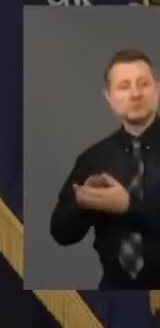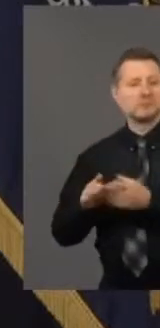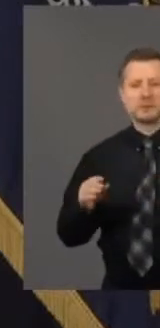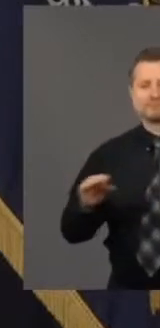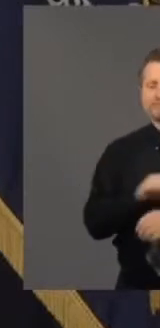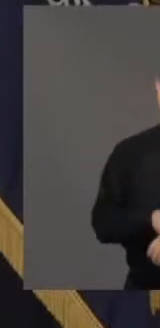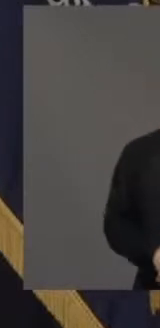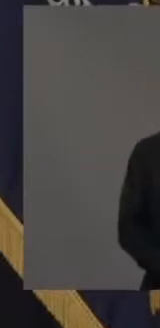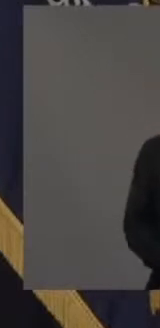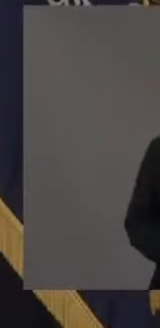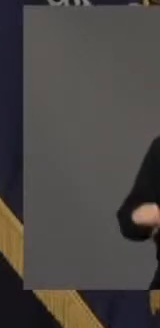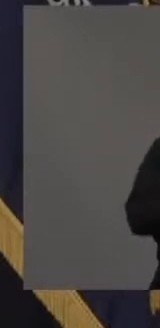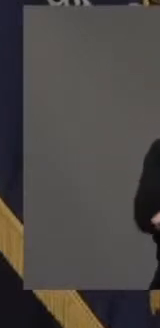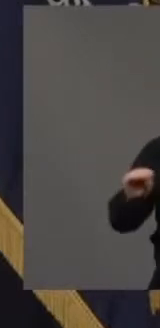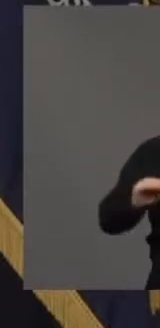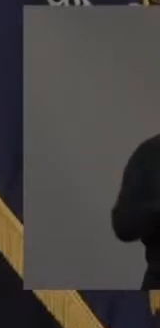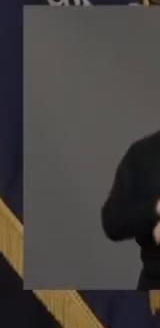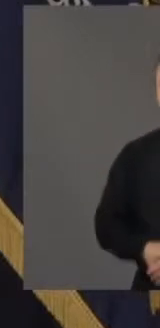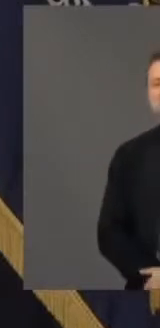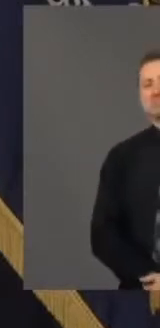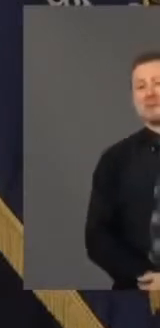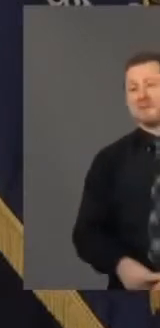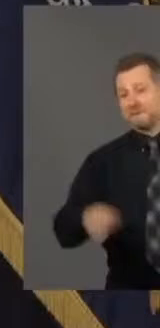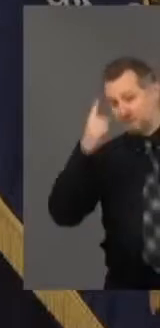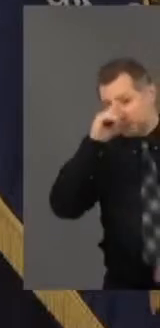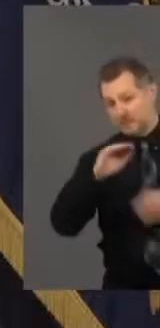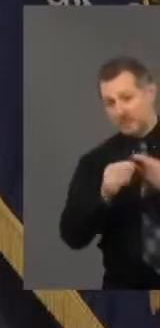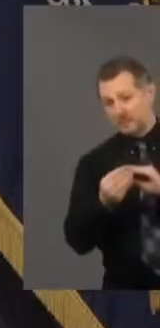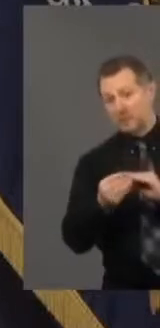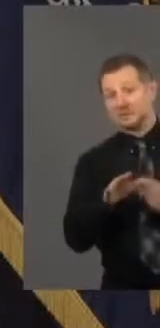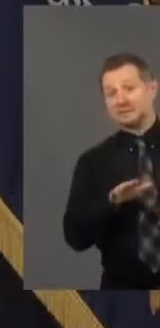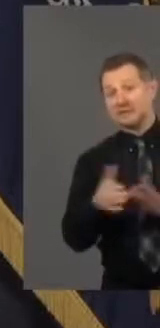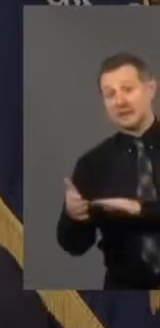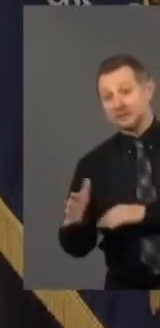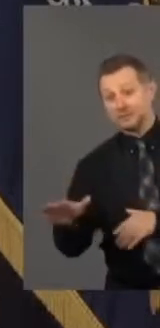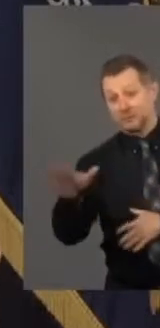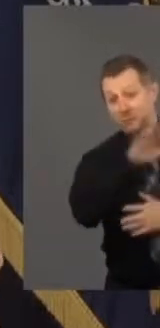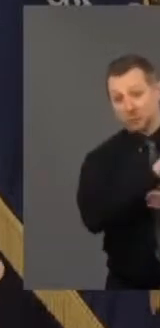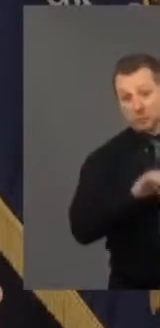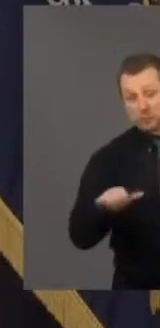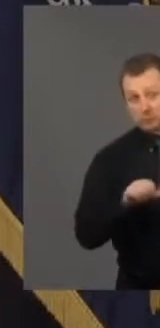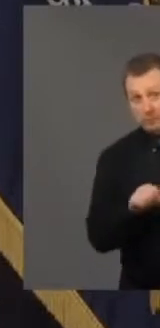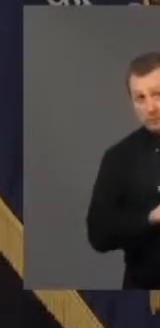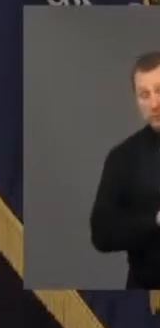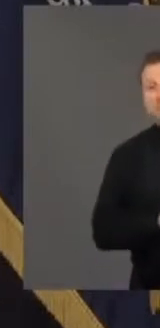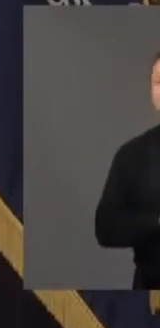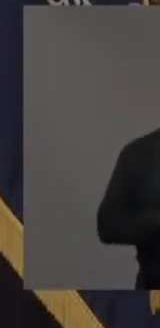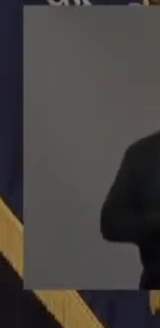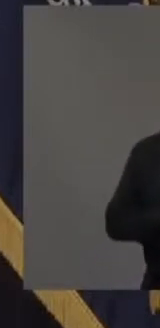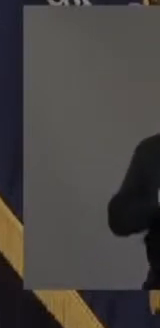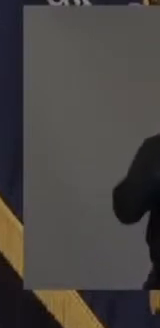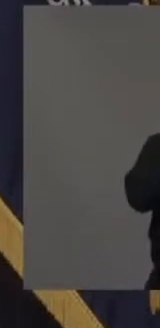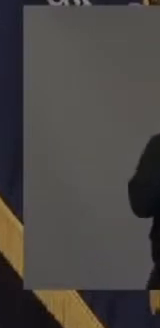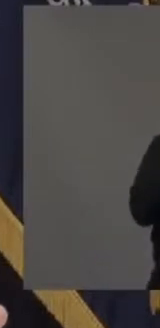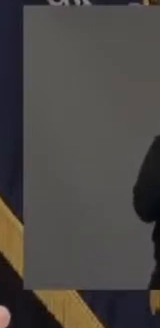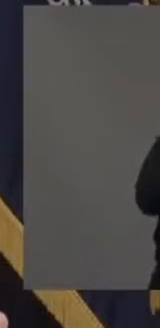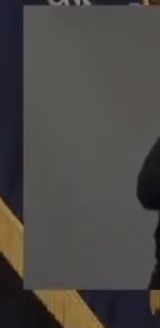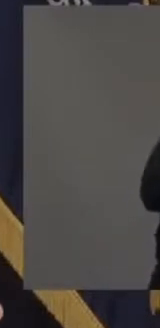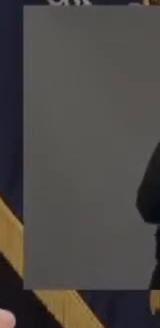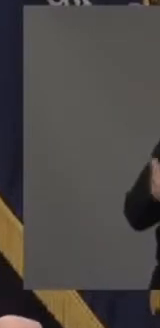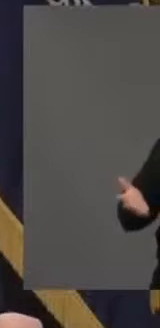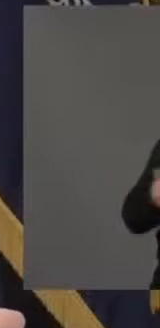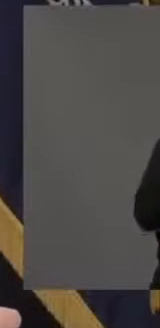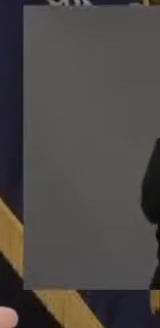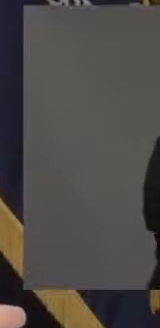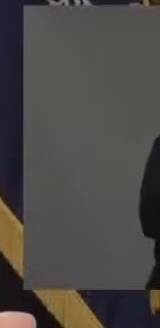the death rate across the state, look, it is very, very good news. That's why I